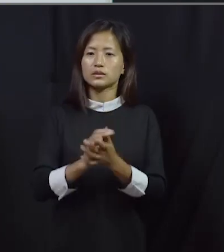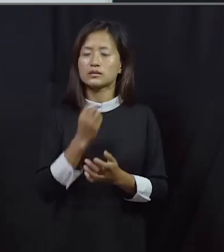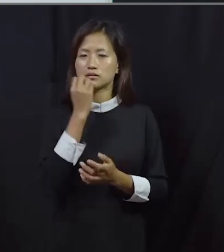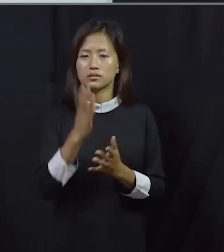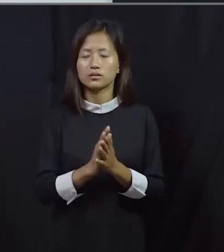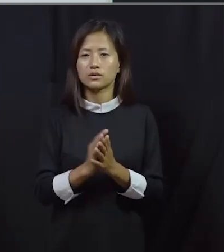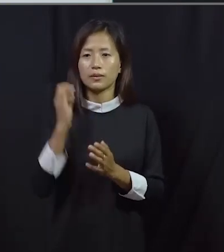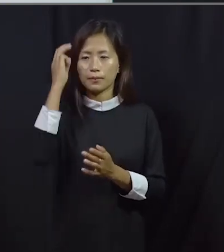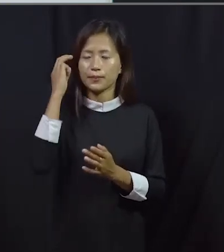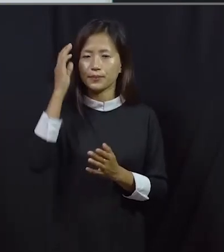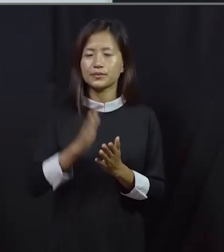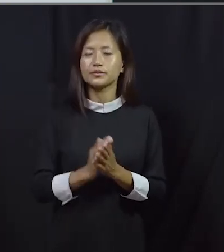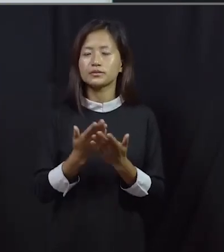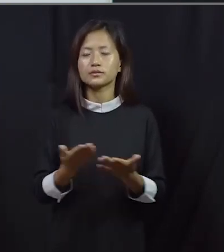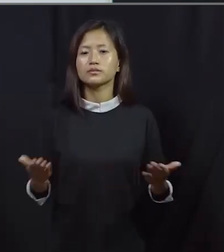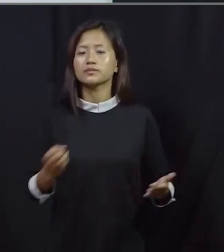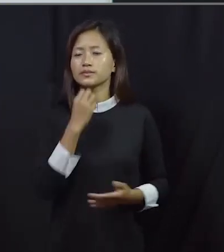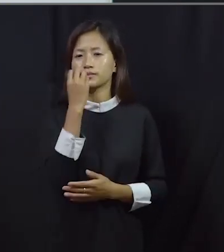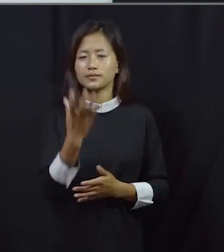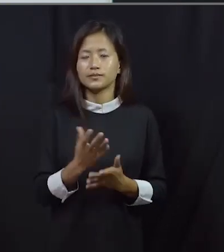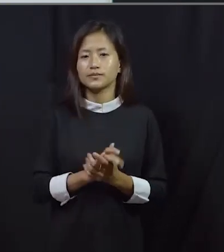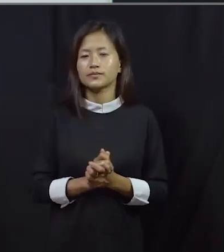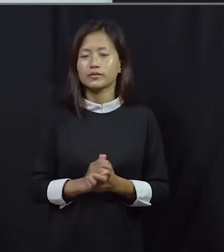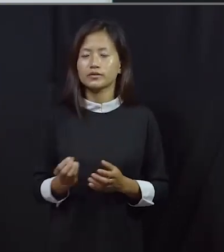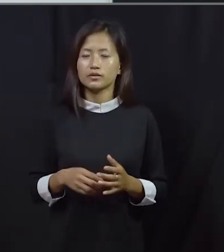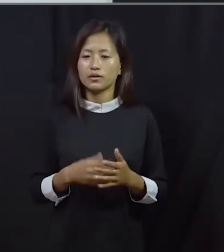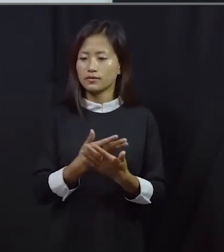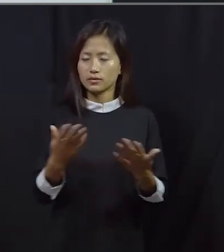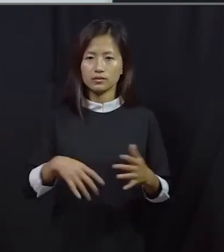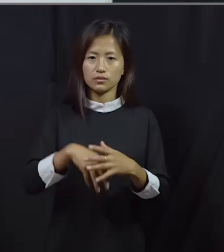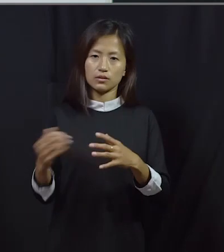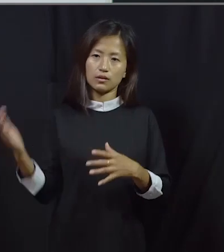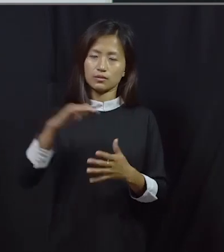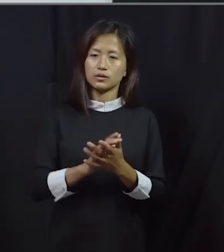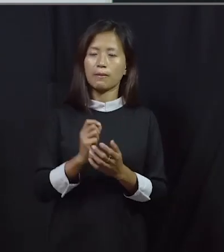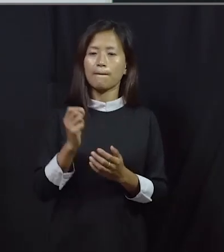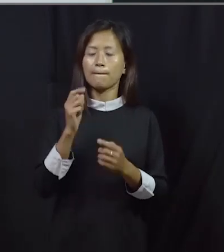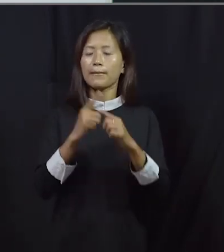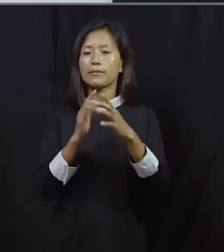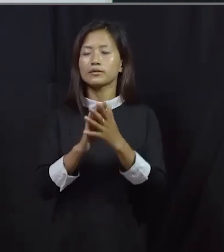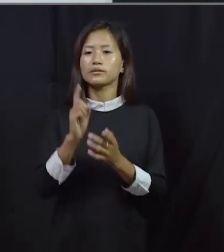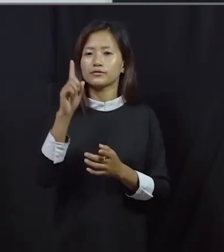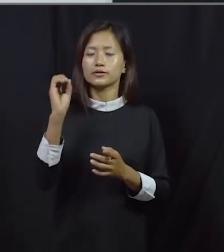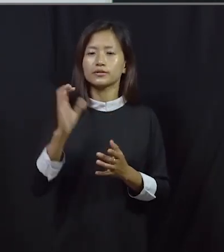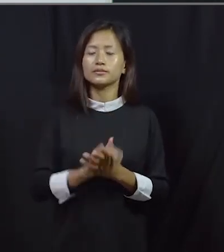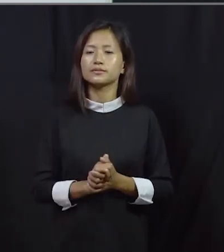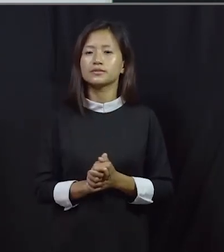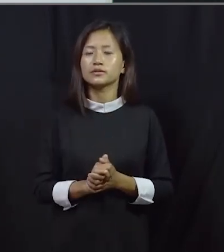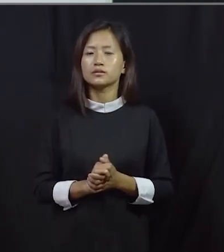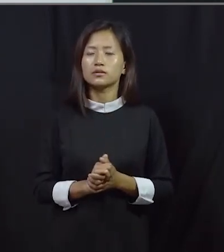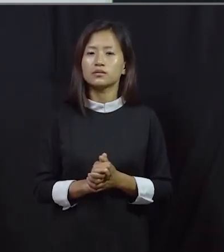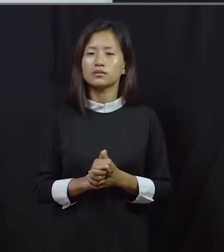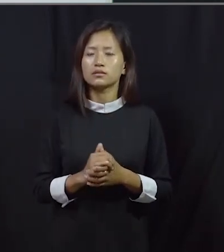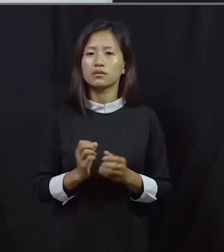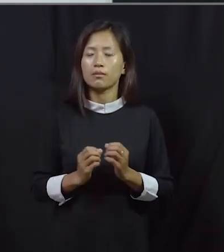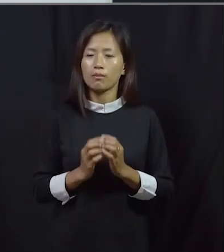it's easily, we can memorize the thing easily, okay? Because everything comes in multiple of 10, okay? So this is the advantage, and again,